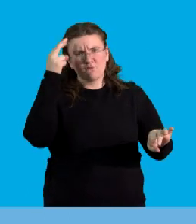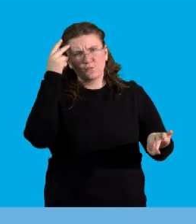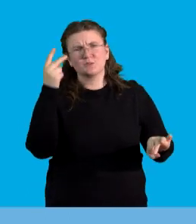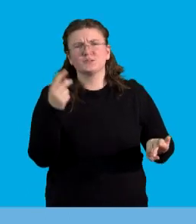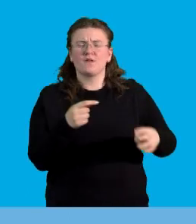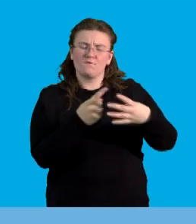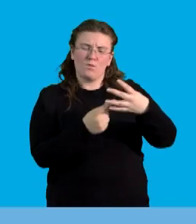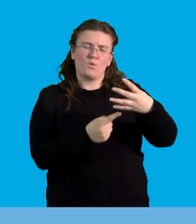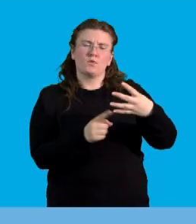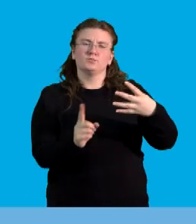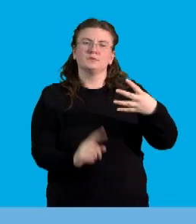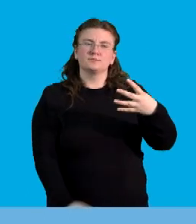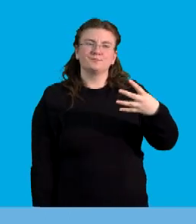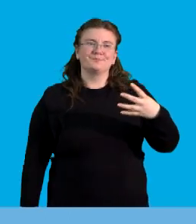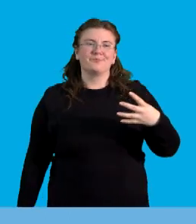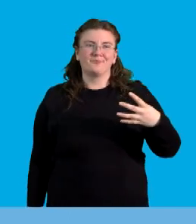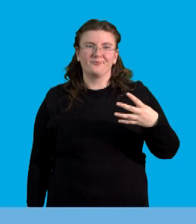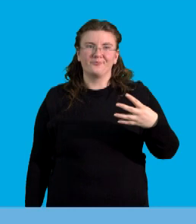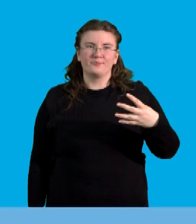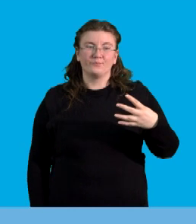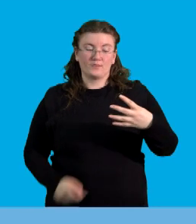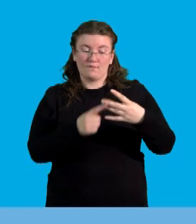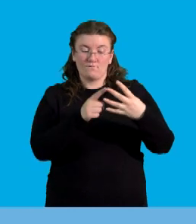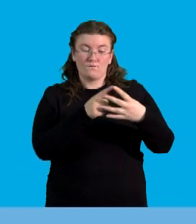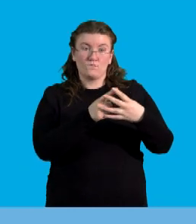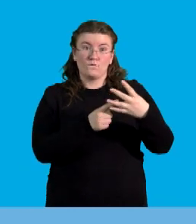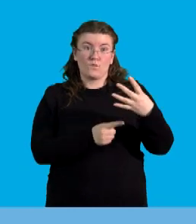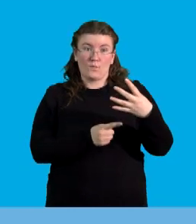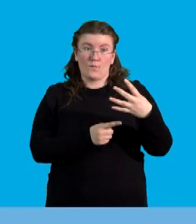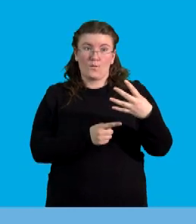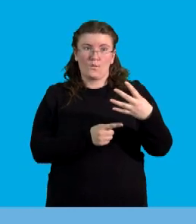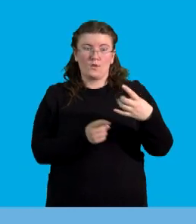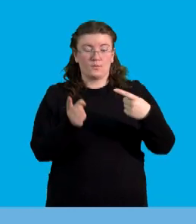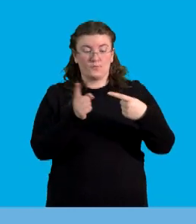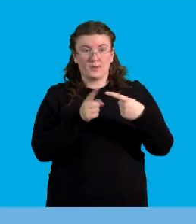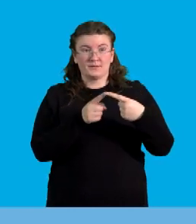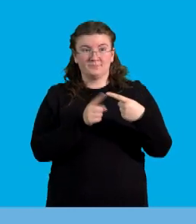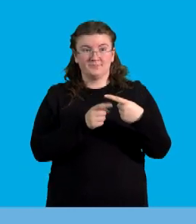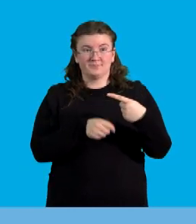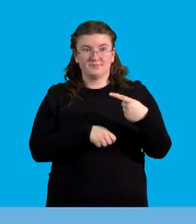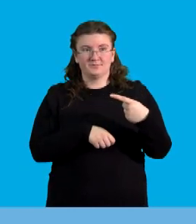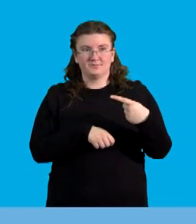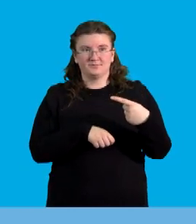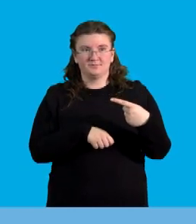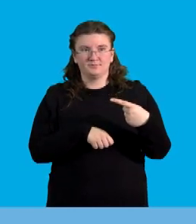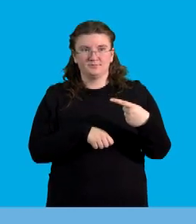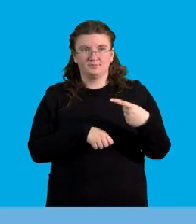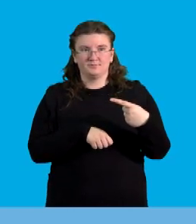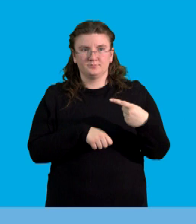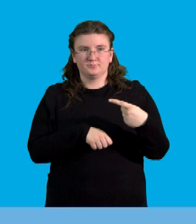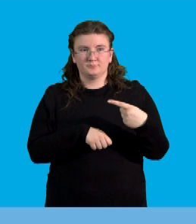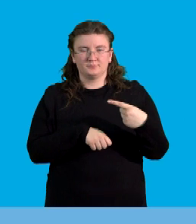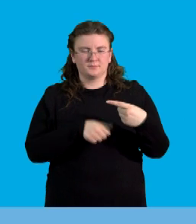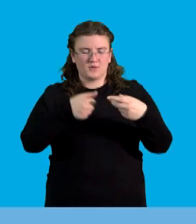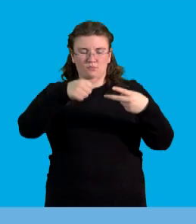the resistance of a conductor is influenced by 4 factors. Now those 4 factors are, number 1,